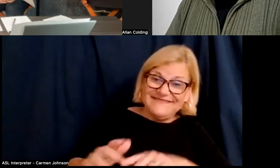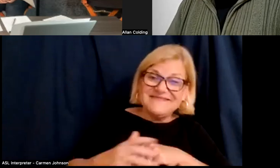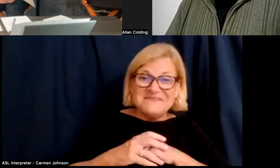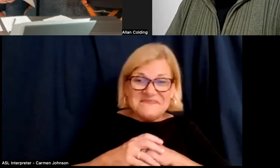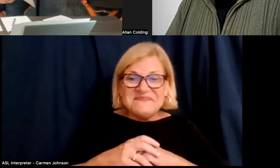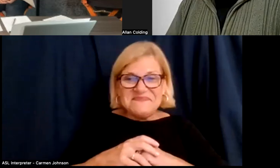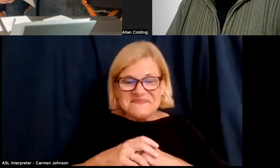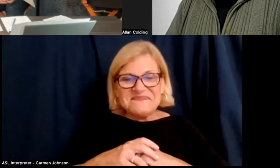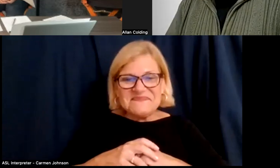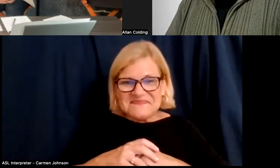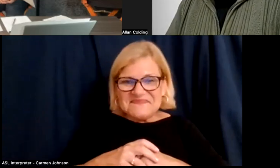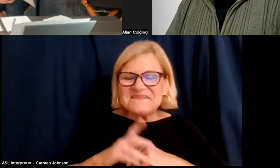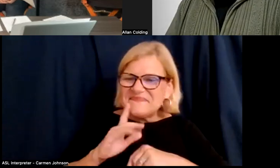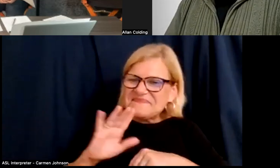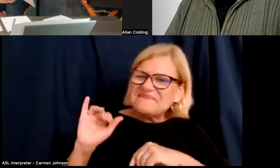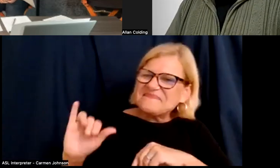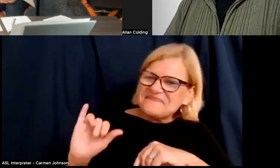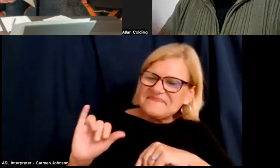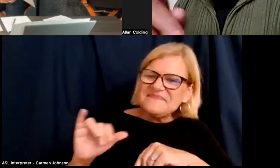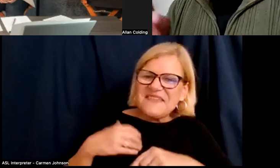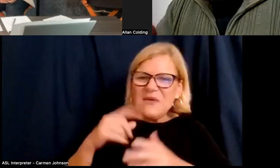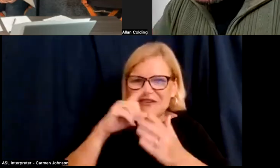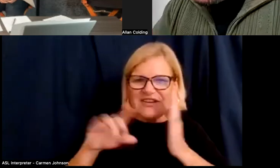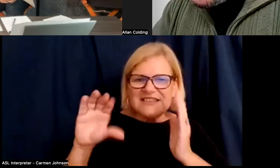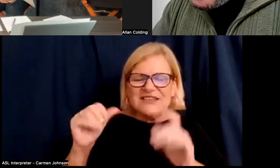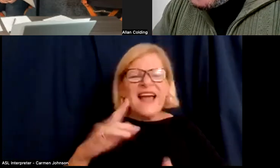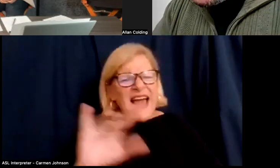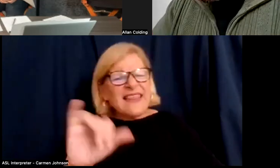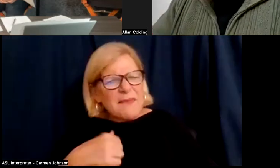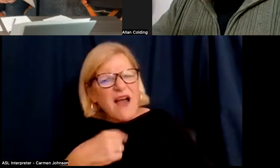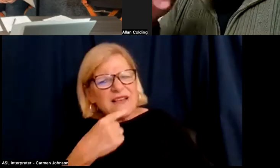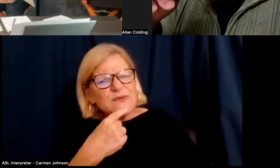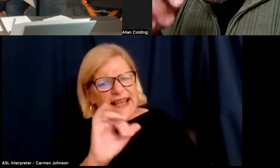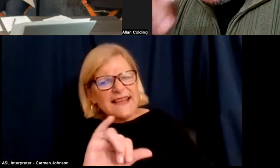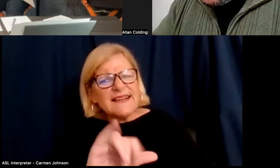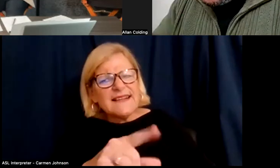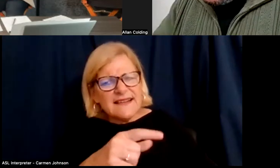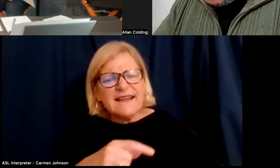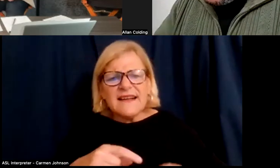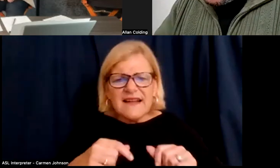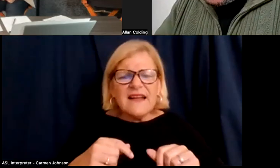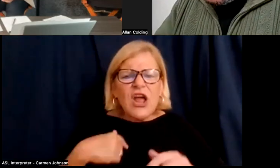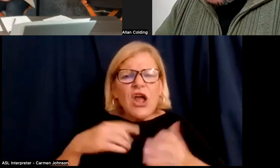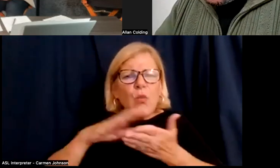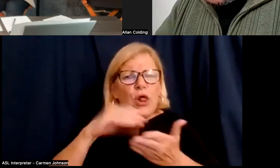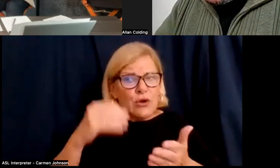Awesome. I think we're checking the But chat. let me also say this, that You can Okay. learn to play